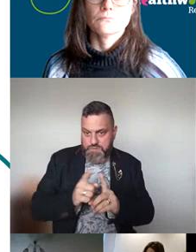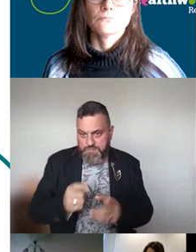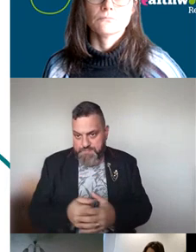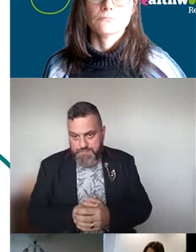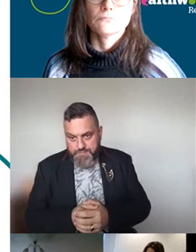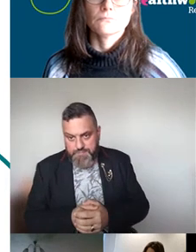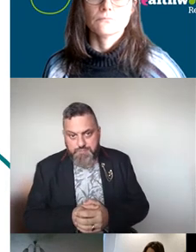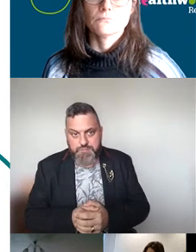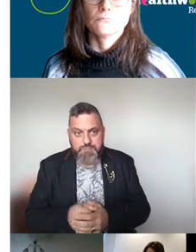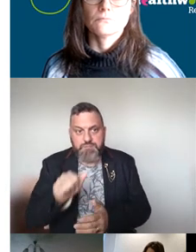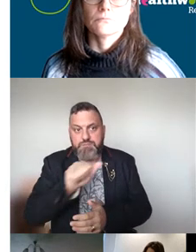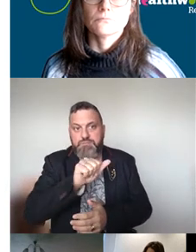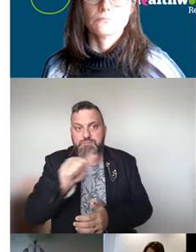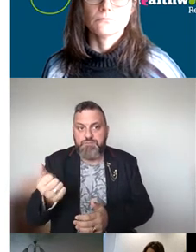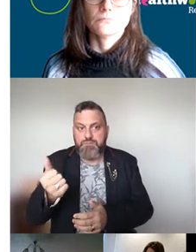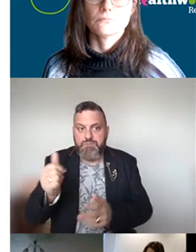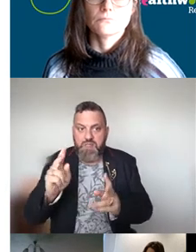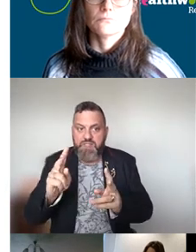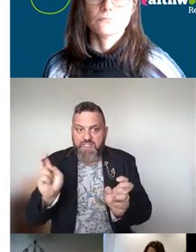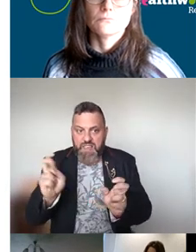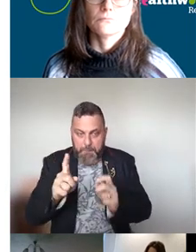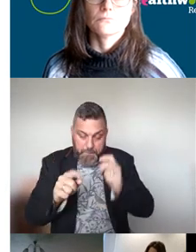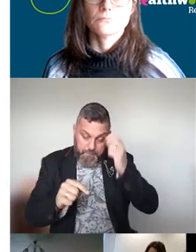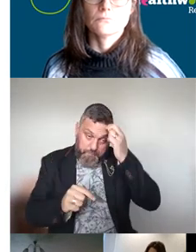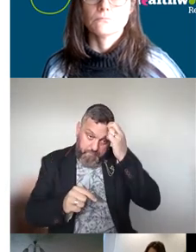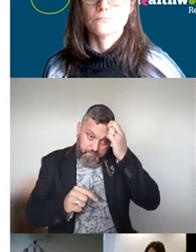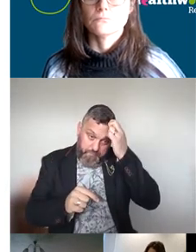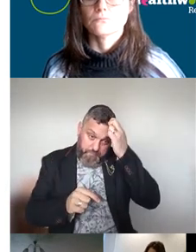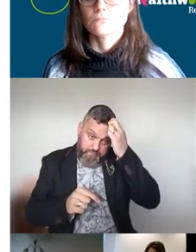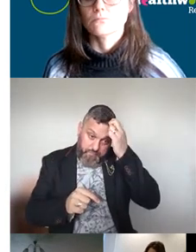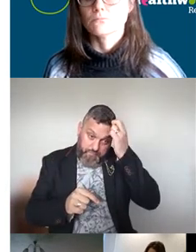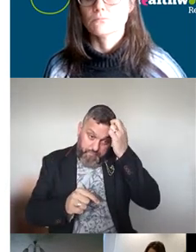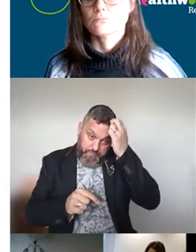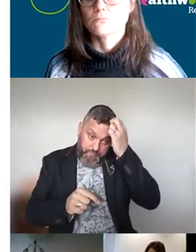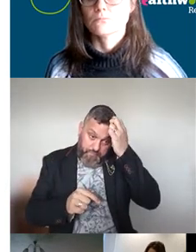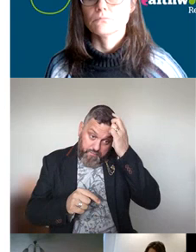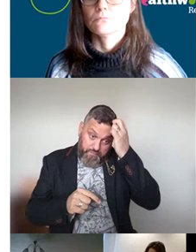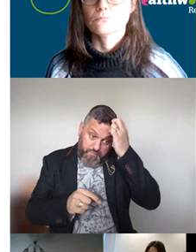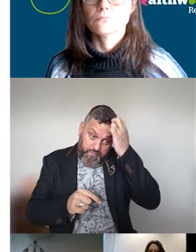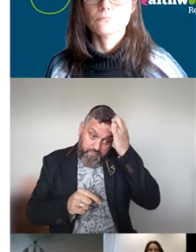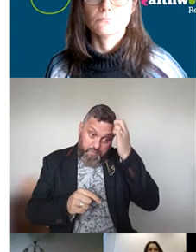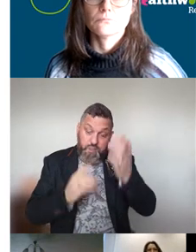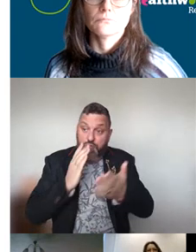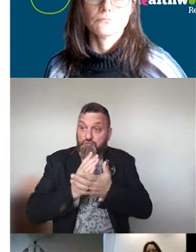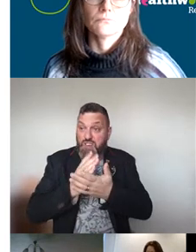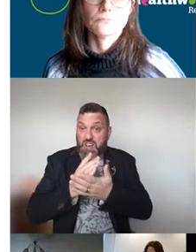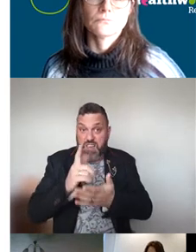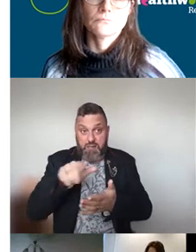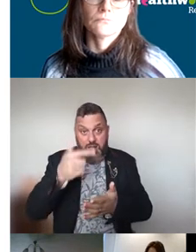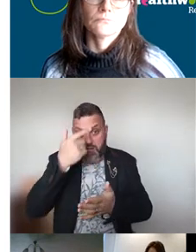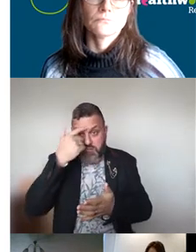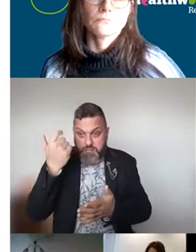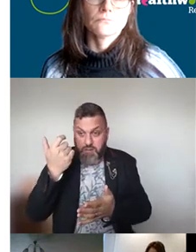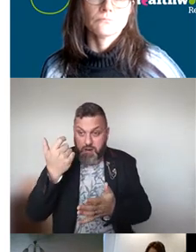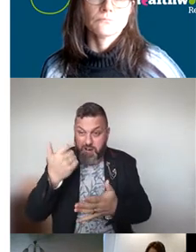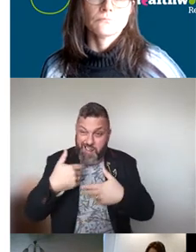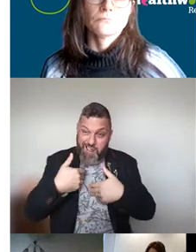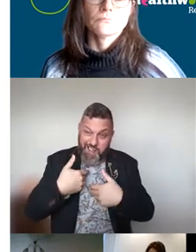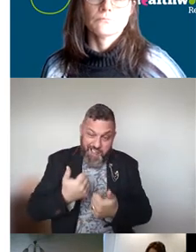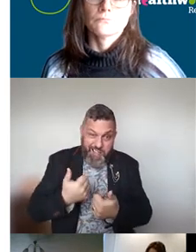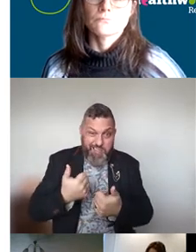theme is about understanding that the foundation for all of our health